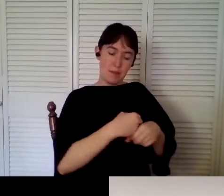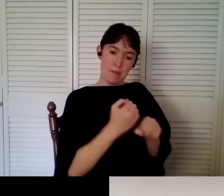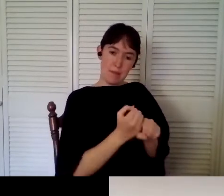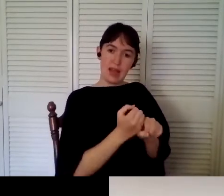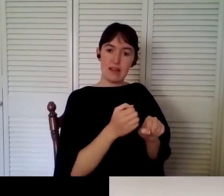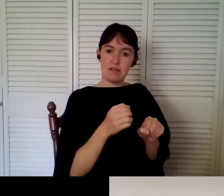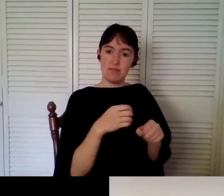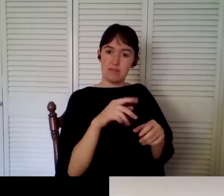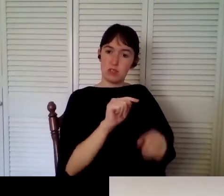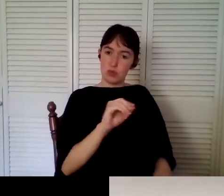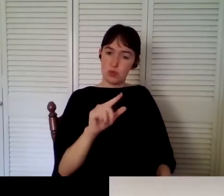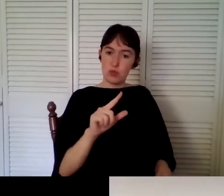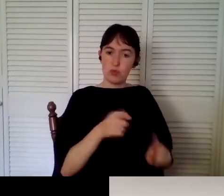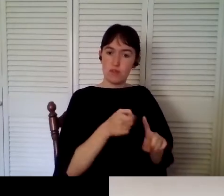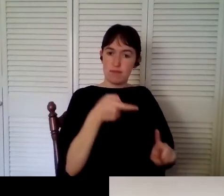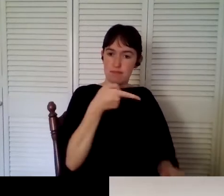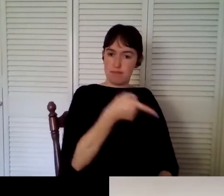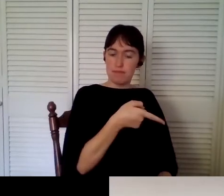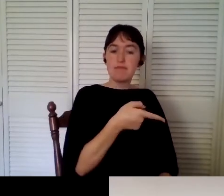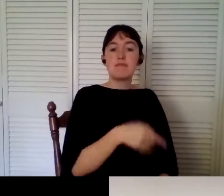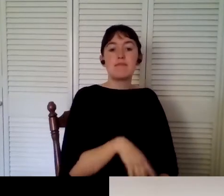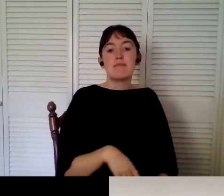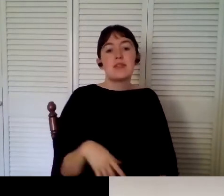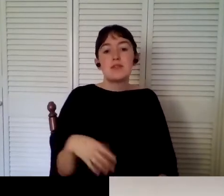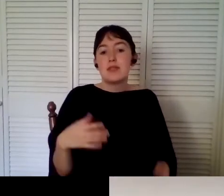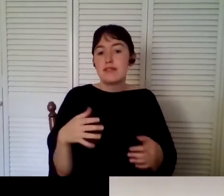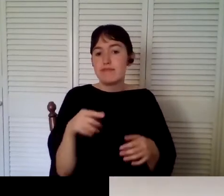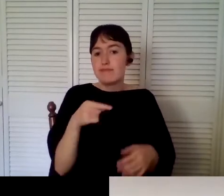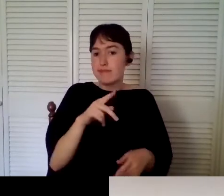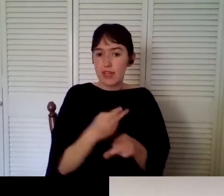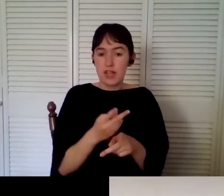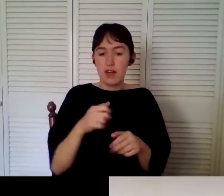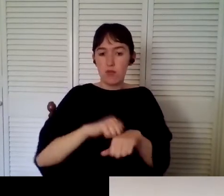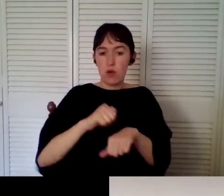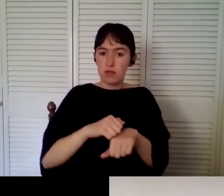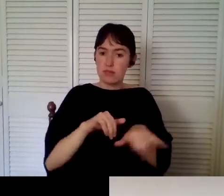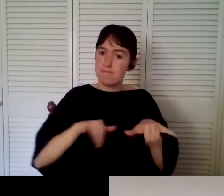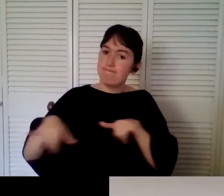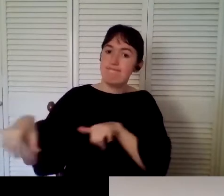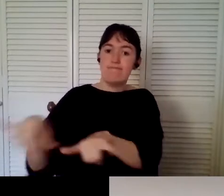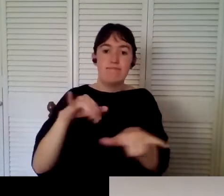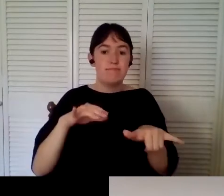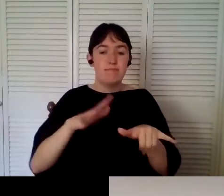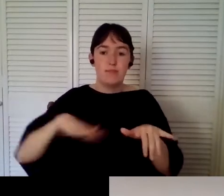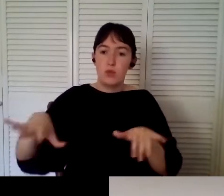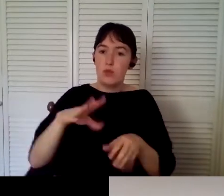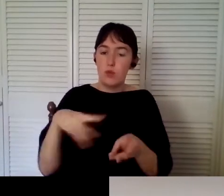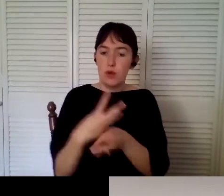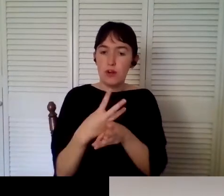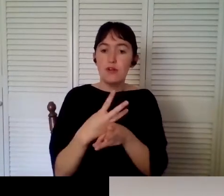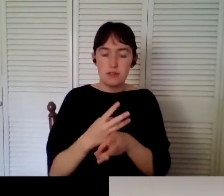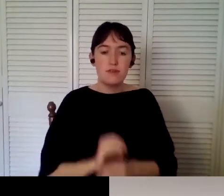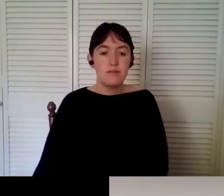are also pretty ubiquitous worldwide in terms Yeah. of their disposal. So were most of these tools just